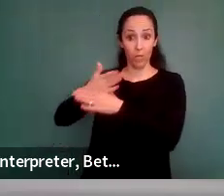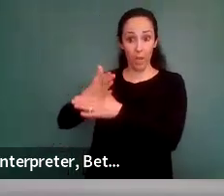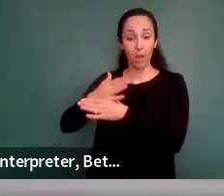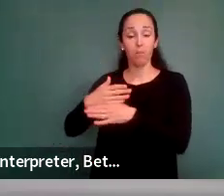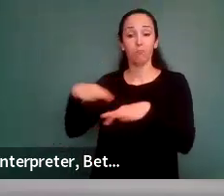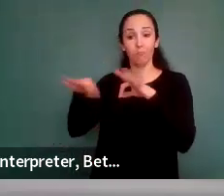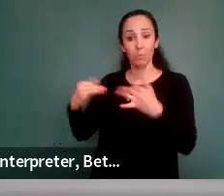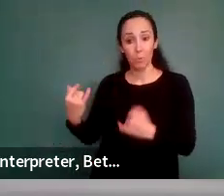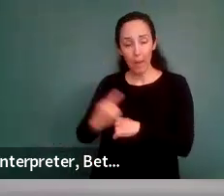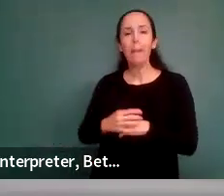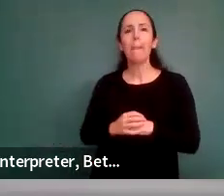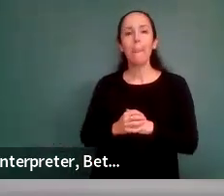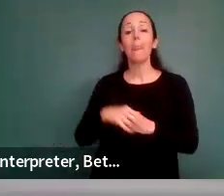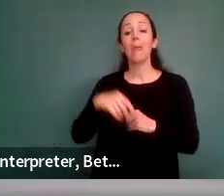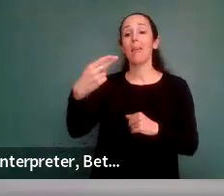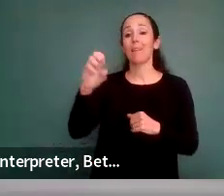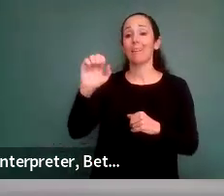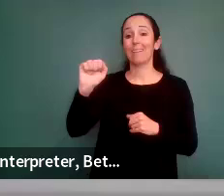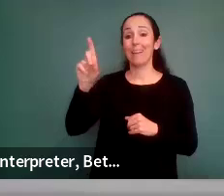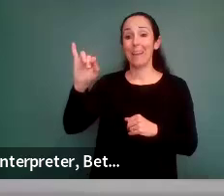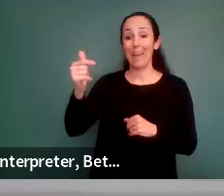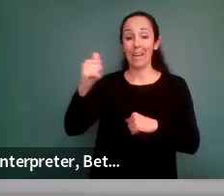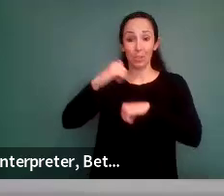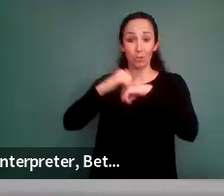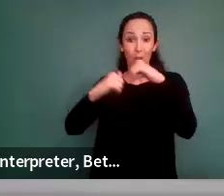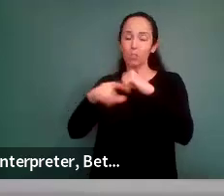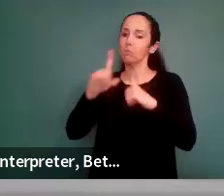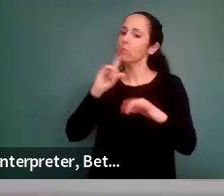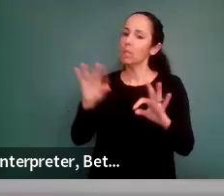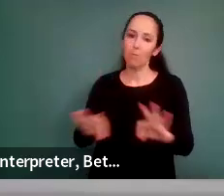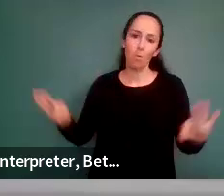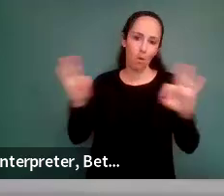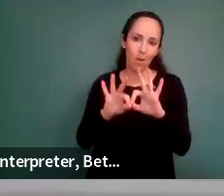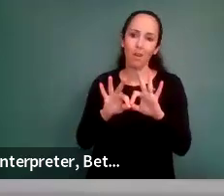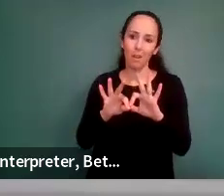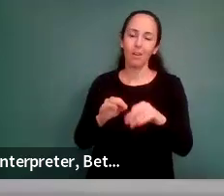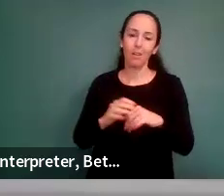the heading structure and is really important for people with